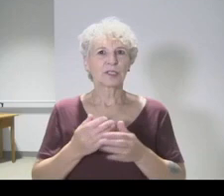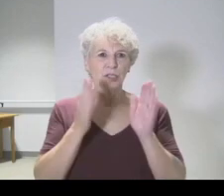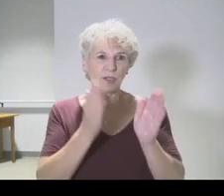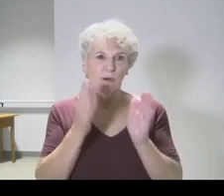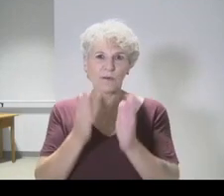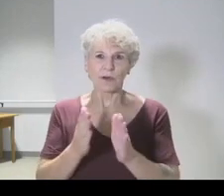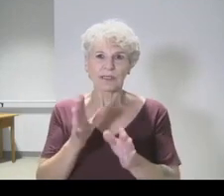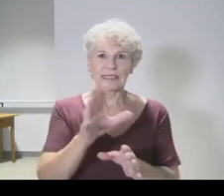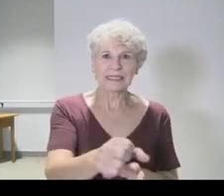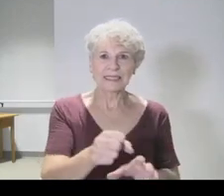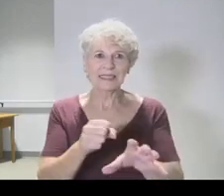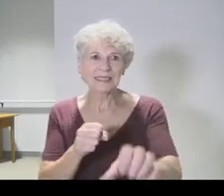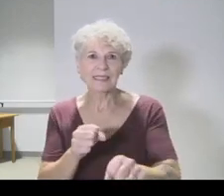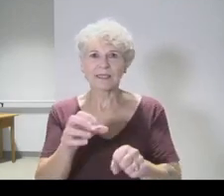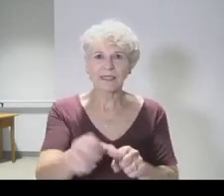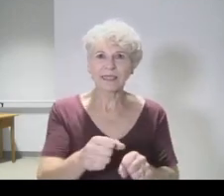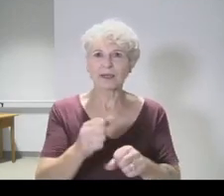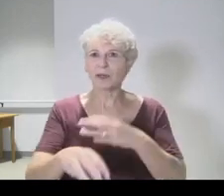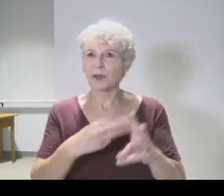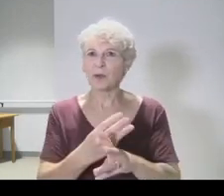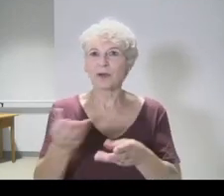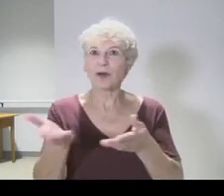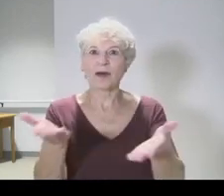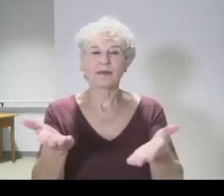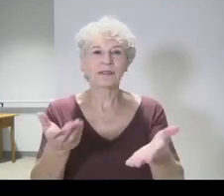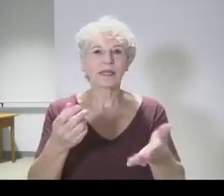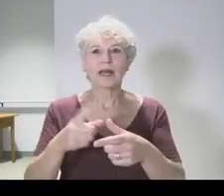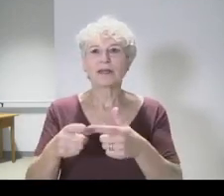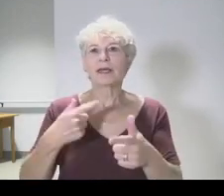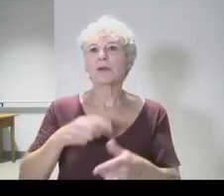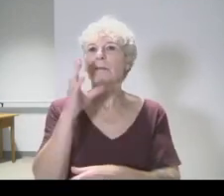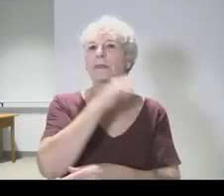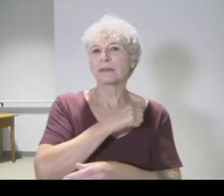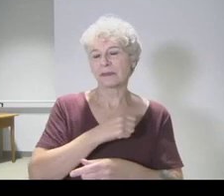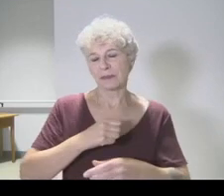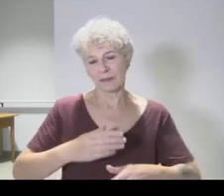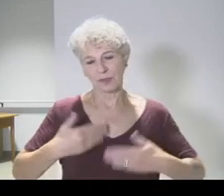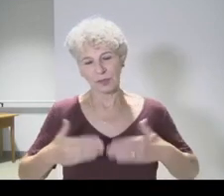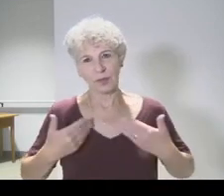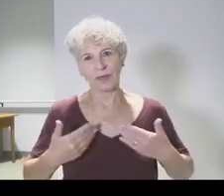what the world offers us that we miss the joy of abiding in Christ.